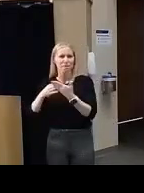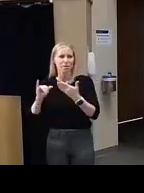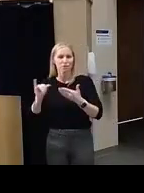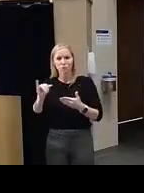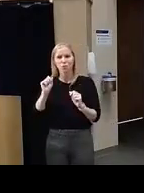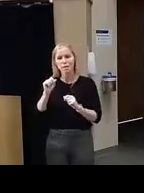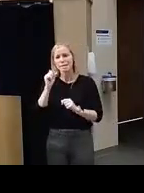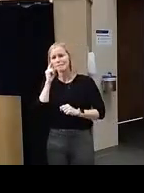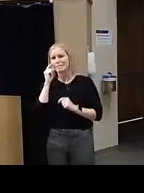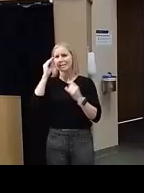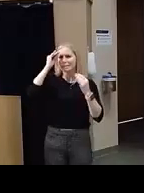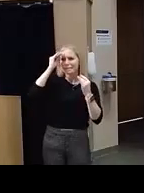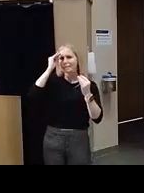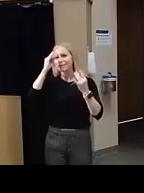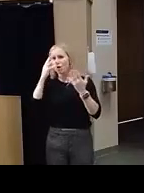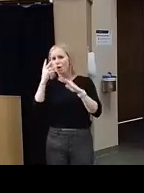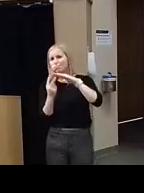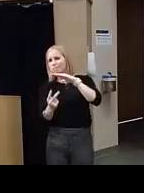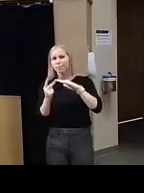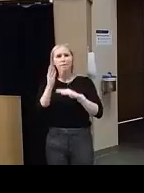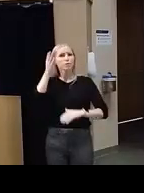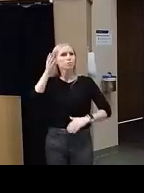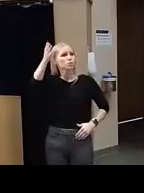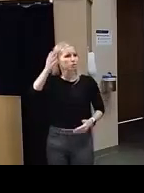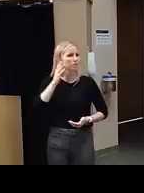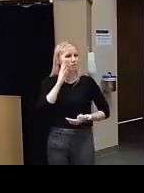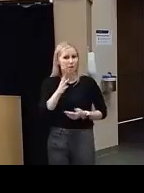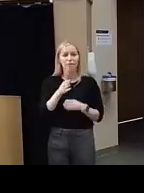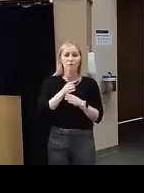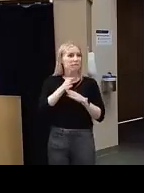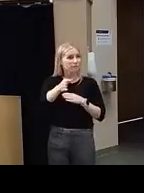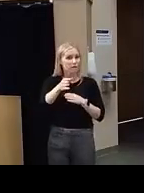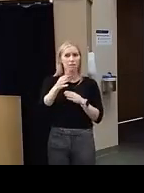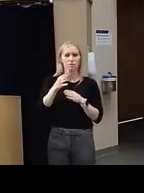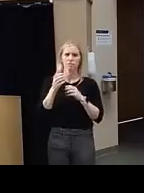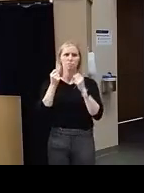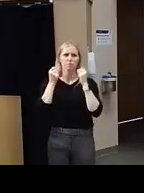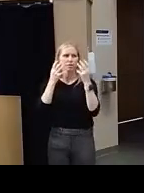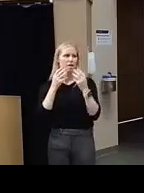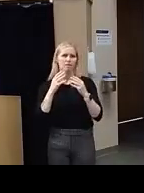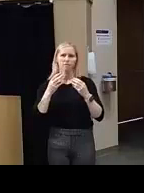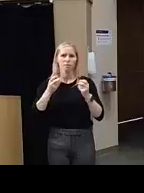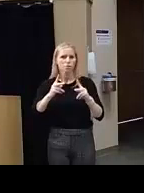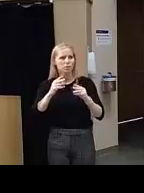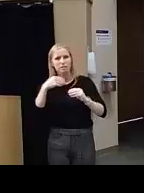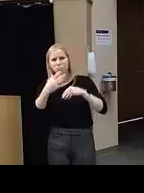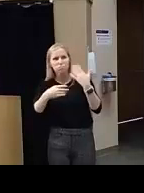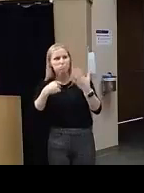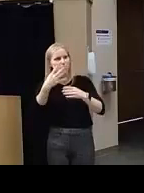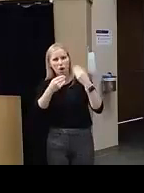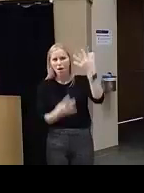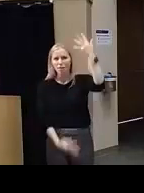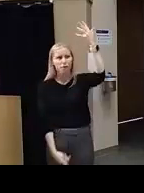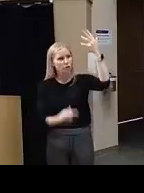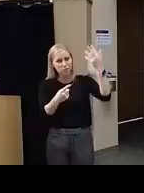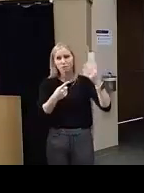a lot about what the future will be like. It's a field that has a lot to offer, and we've lived through a lot of